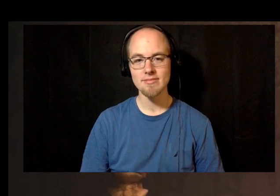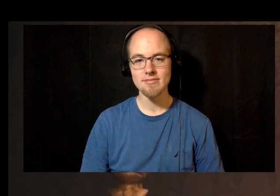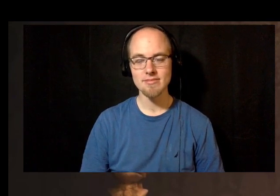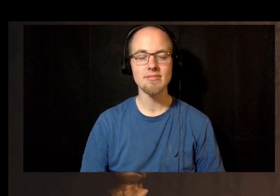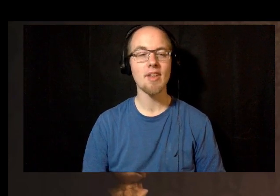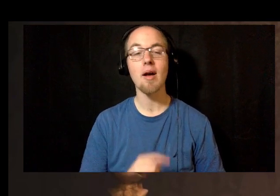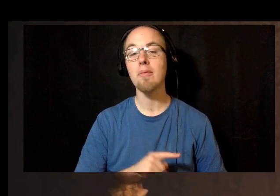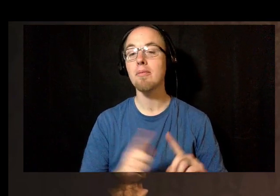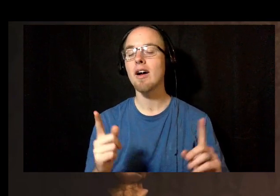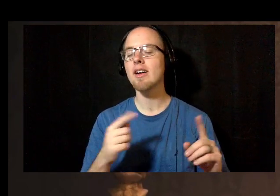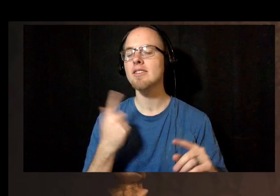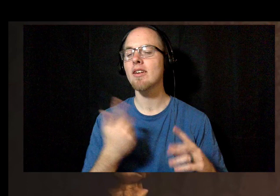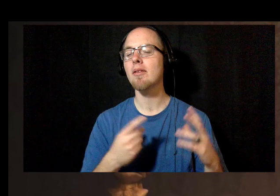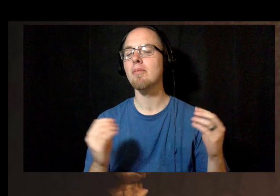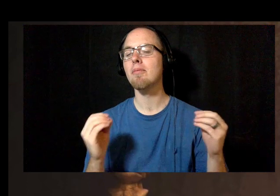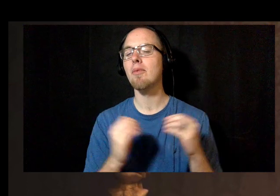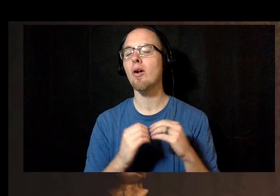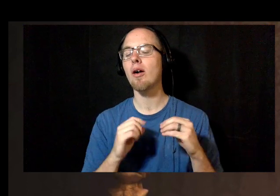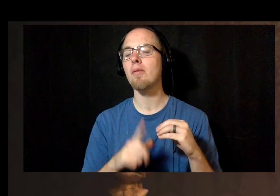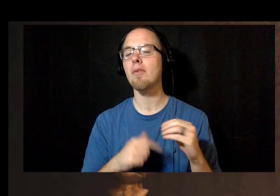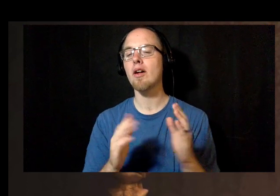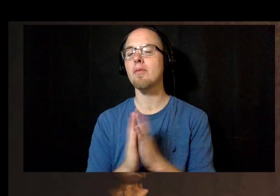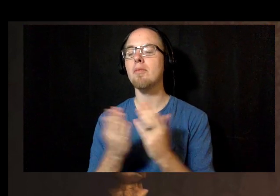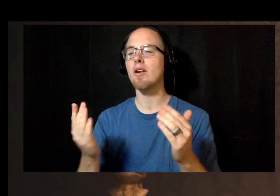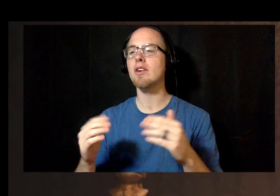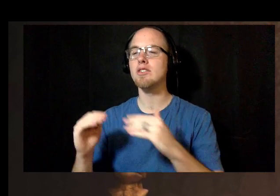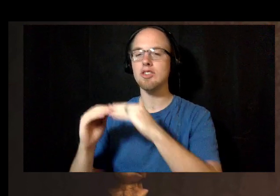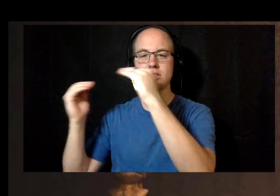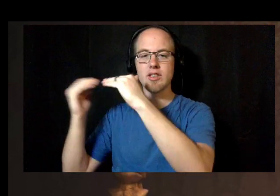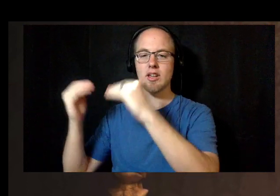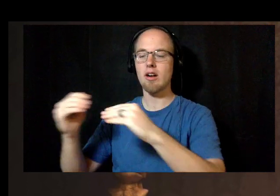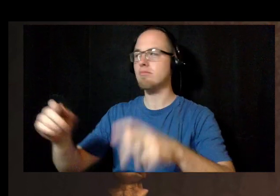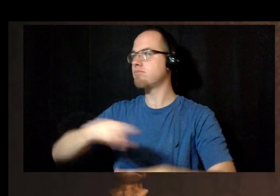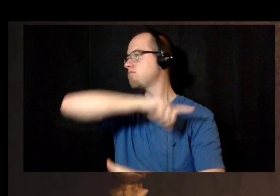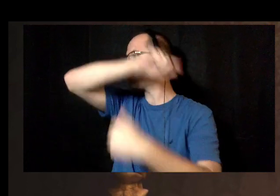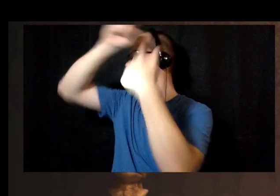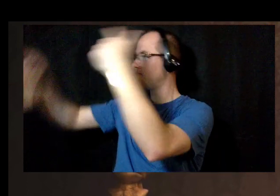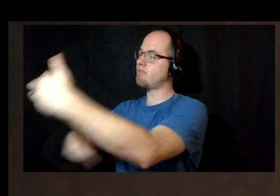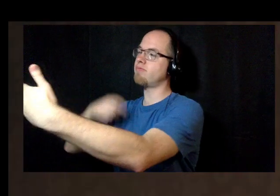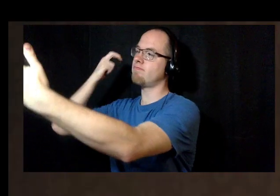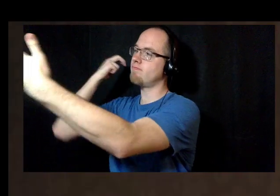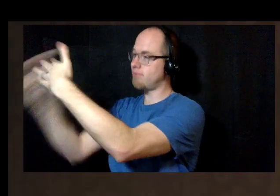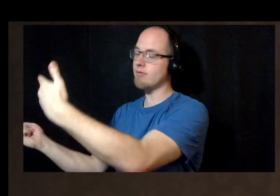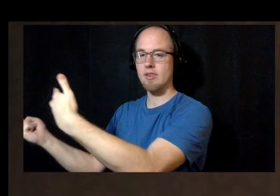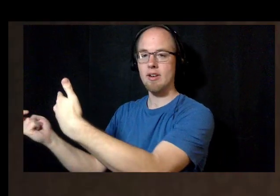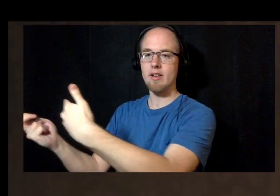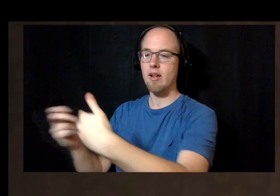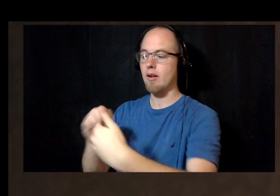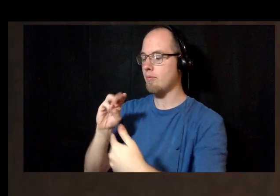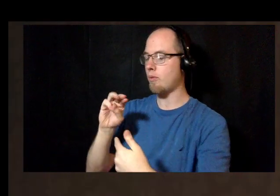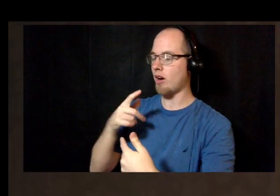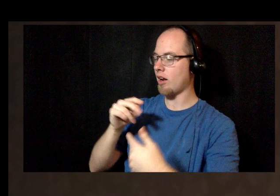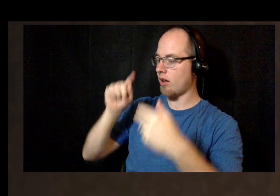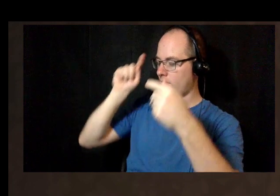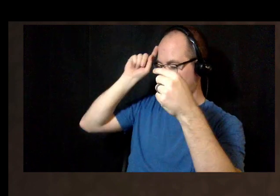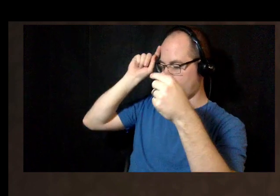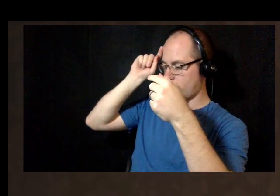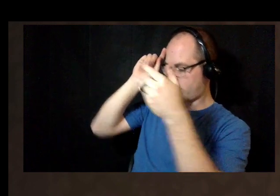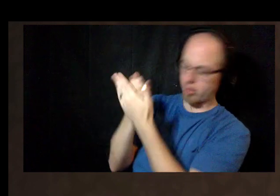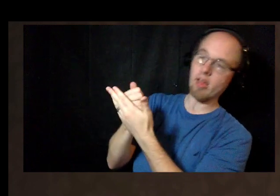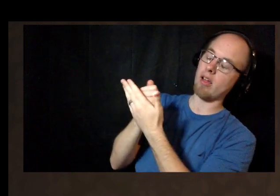But there was something about the bookshelf going through the wall that flipped a fucking switch in Morgan's head, and he is